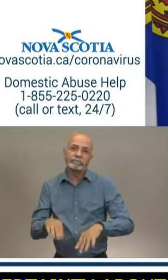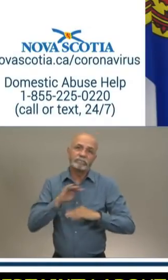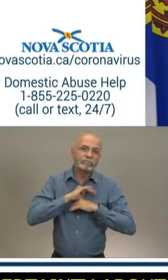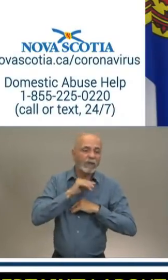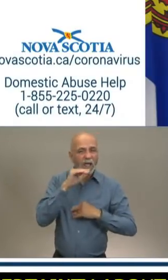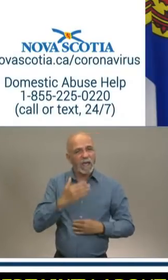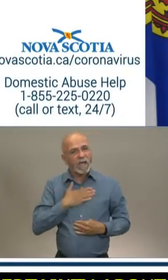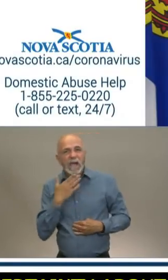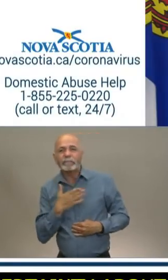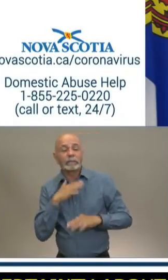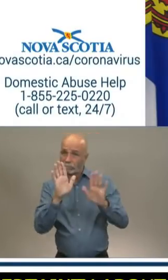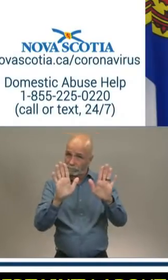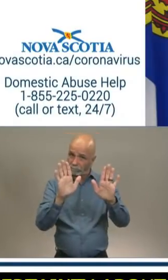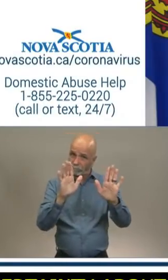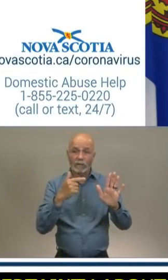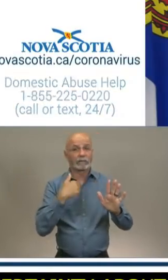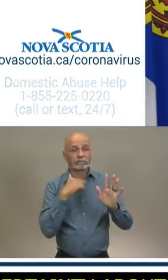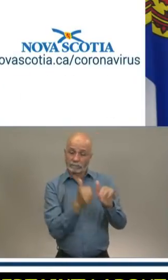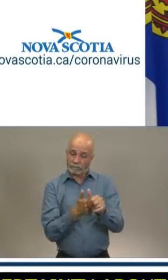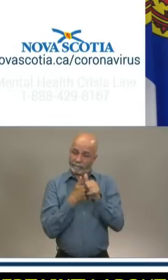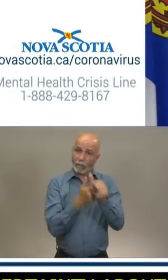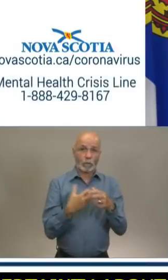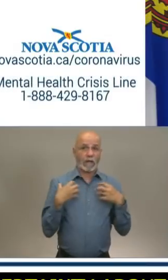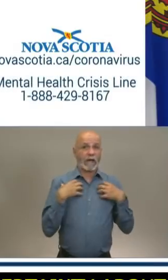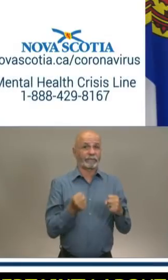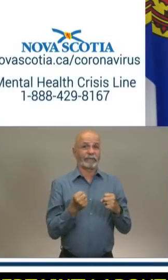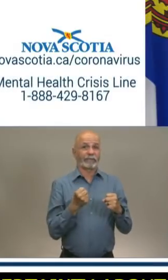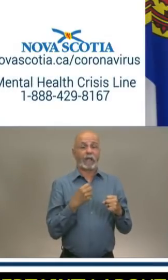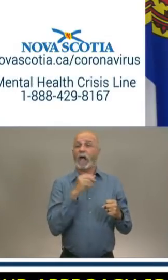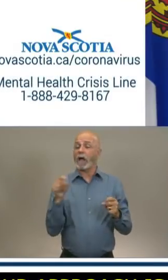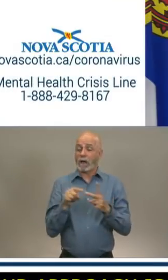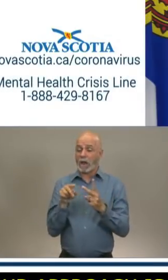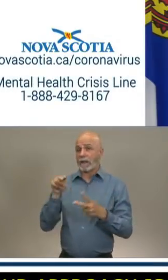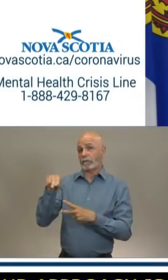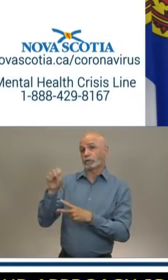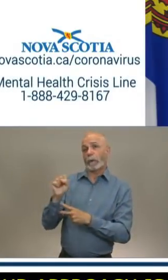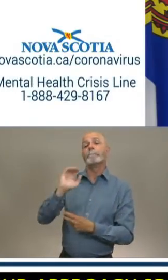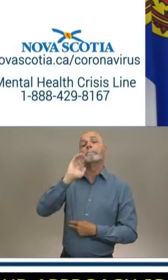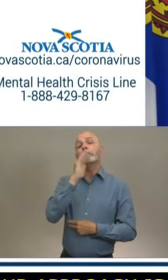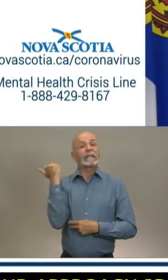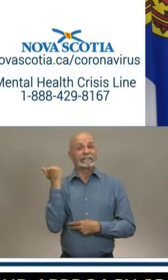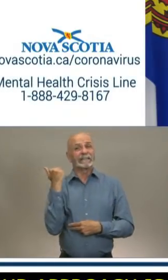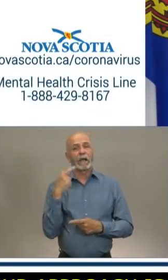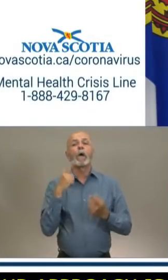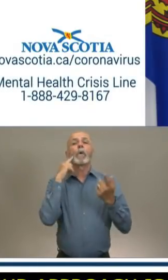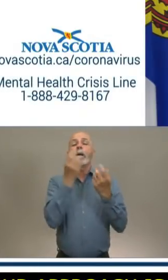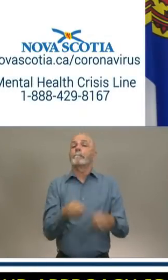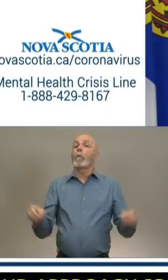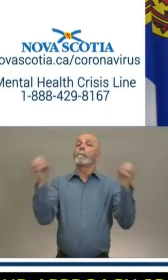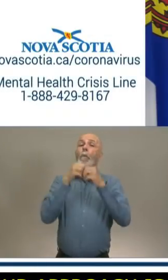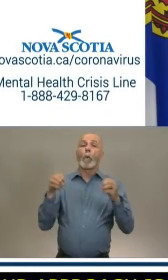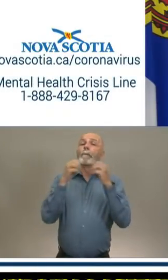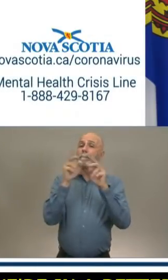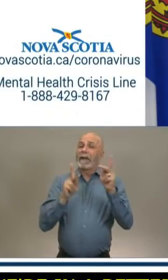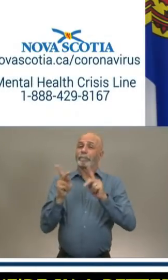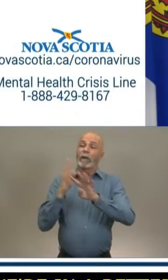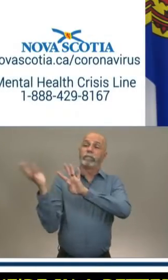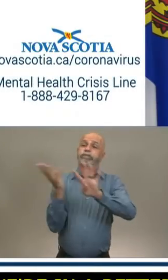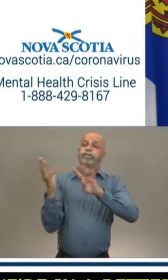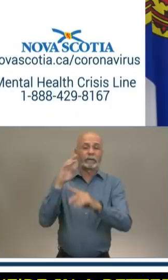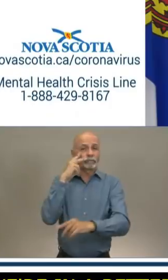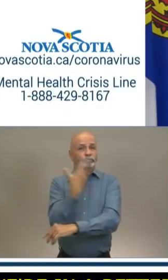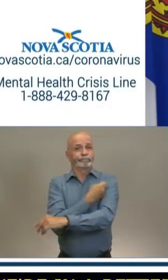health advice. We are in a better position because of a strong vaccine program. And we are in a better position because of all of